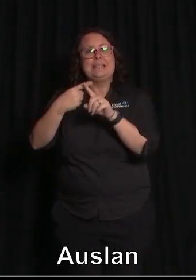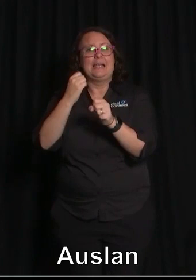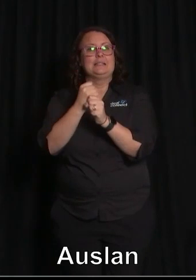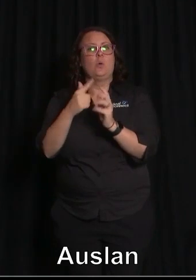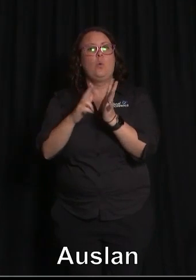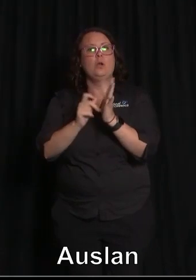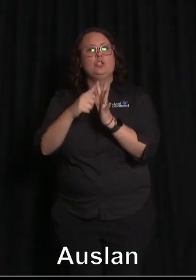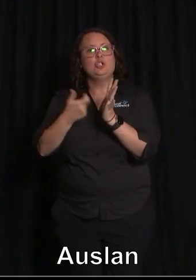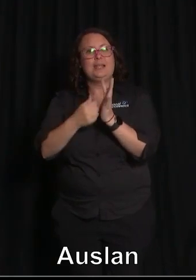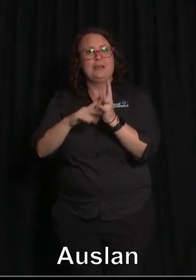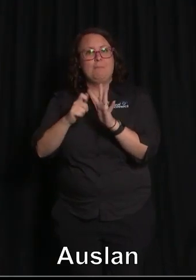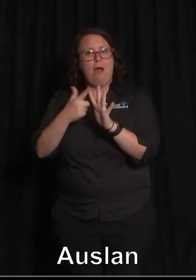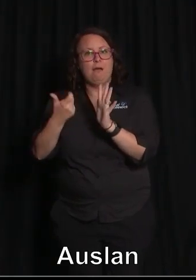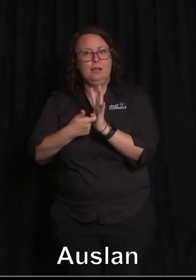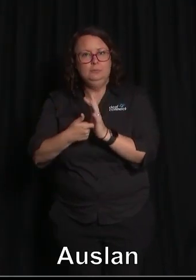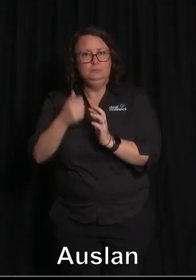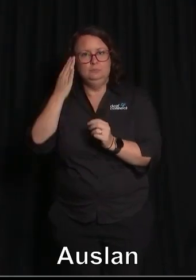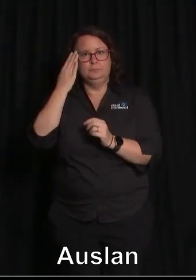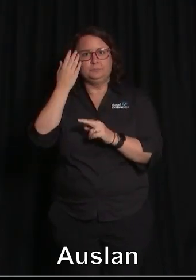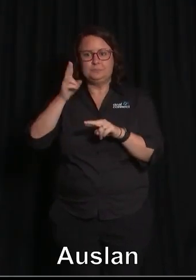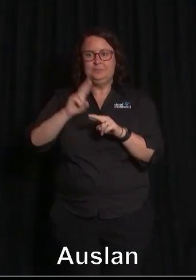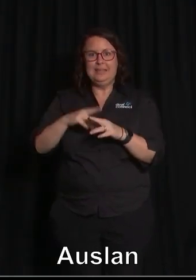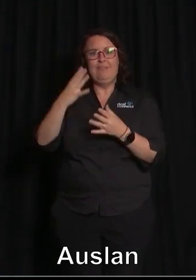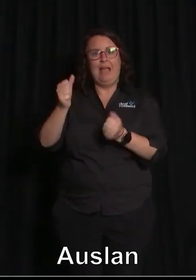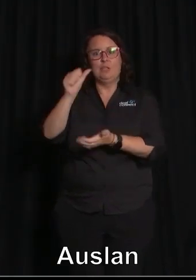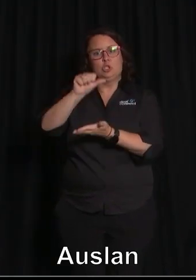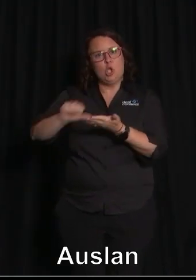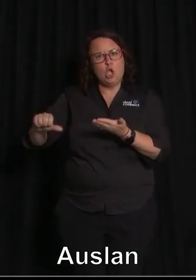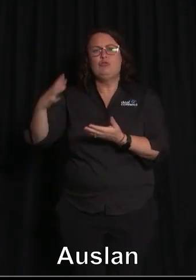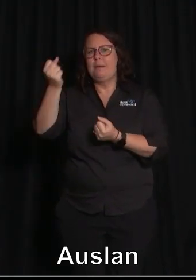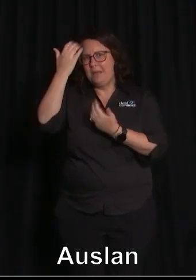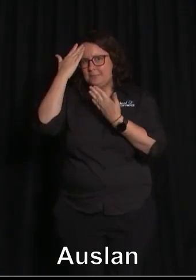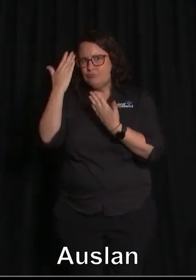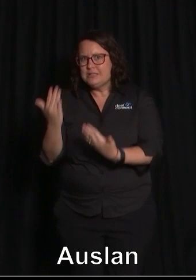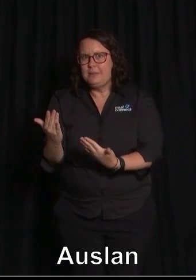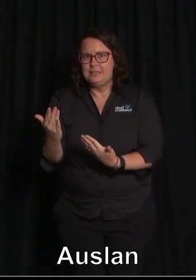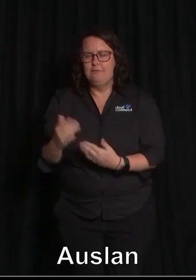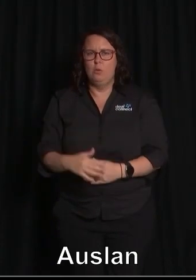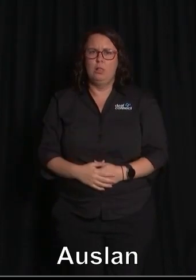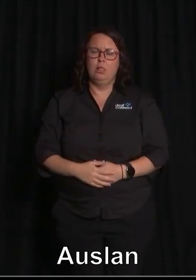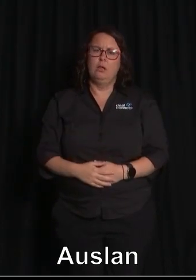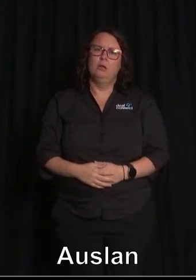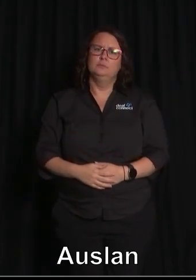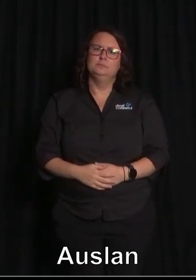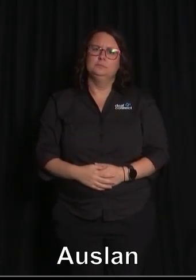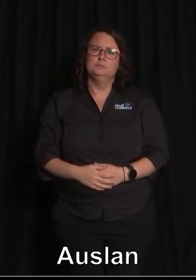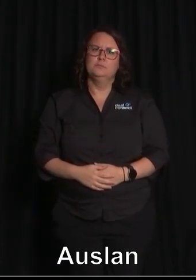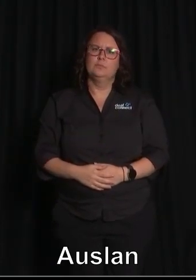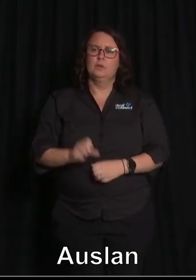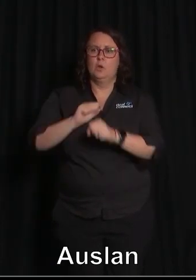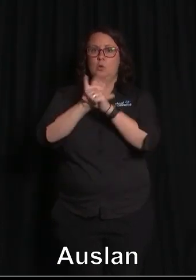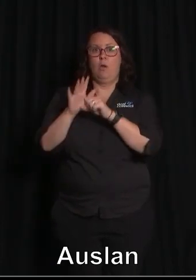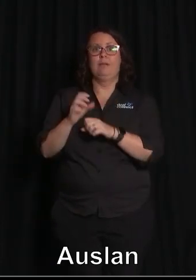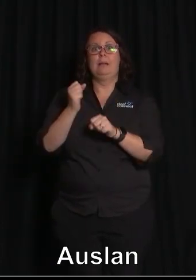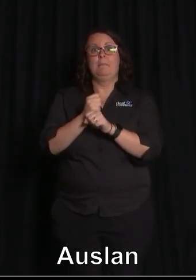that medical procedures related to gender affirming care must be comprehensive and respectful. And even though the pandemic deepened the cracks that were